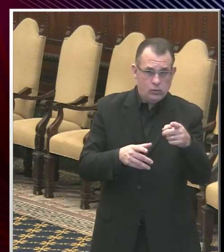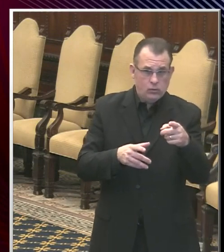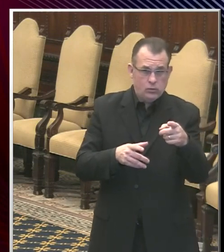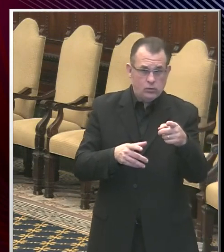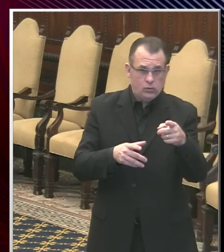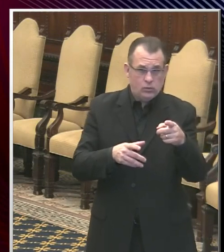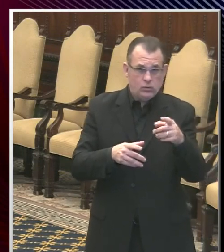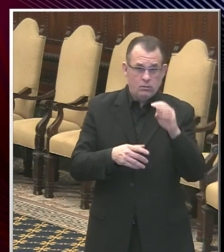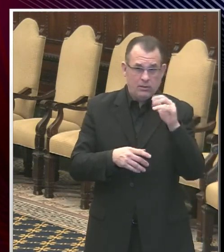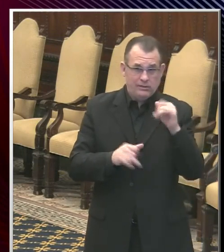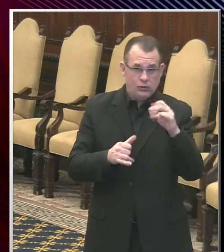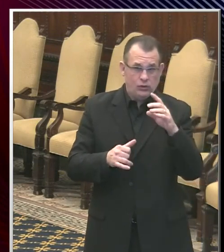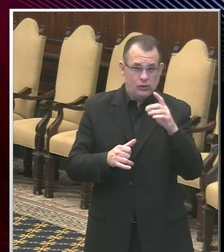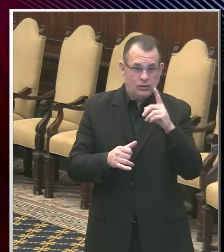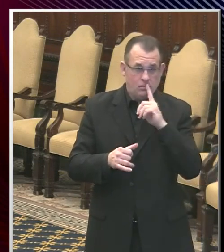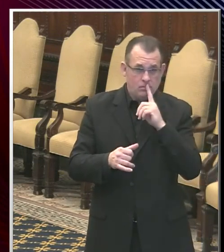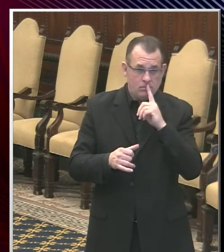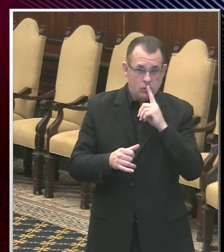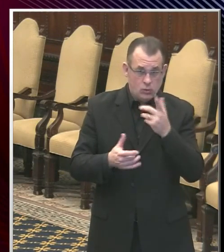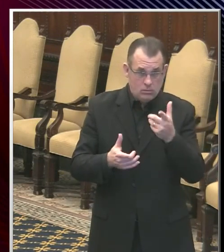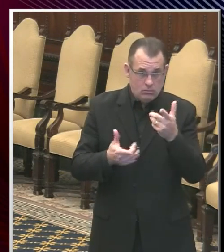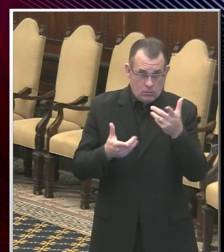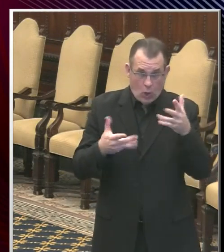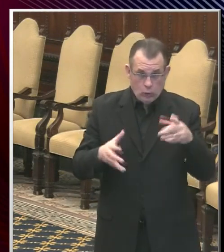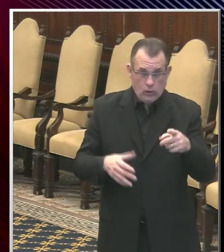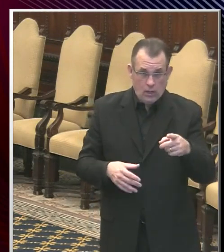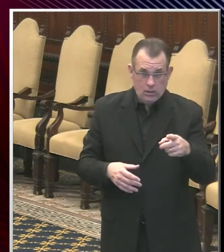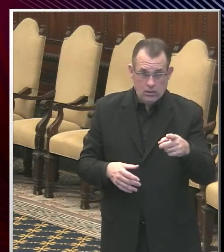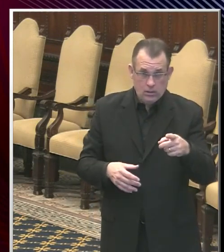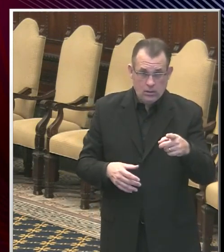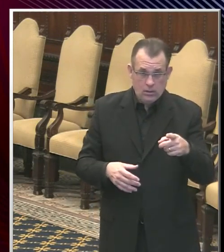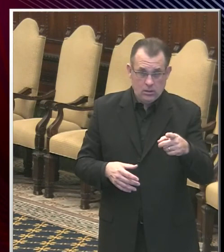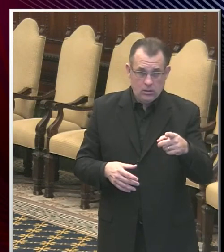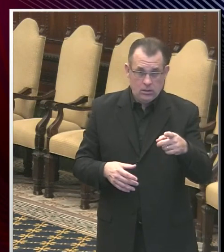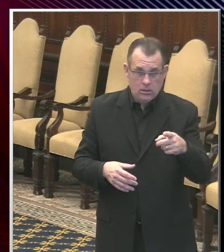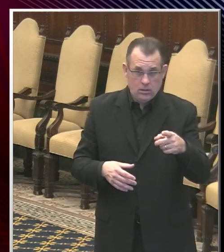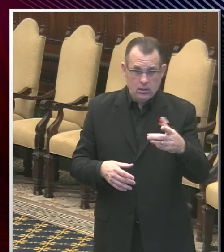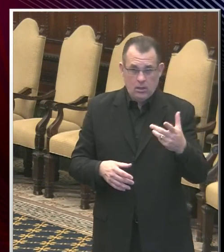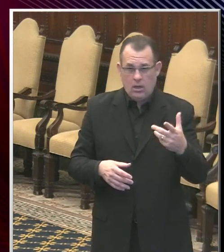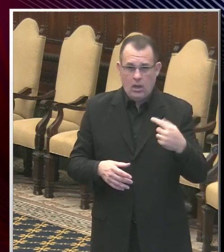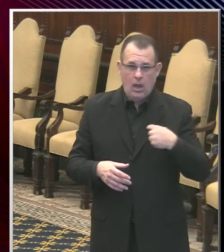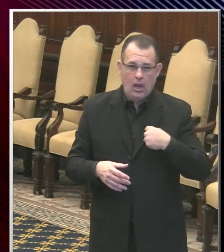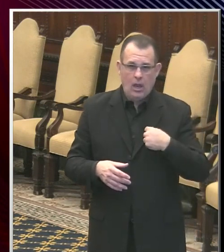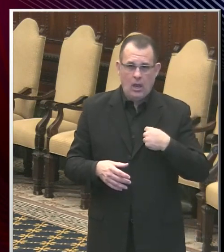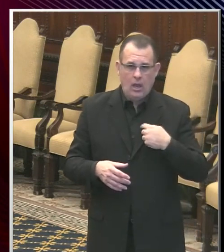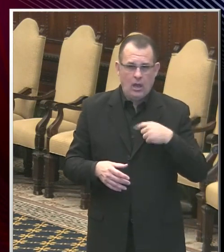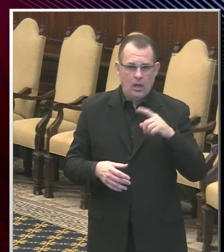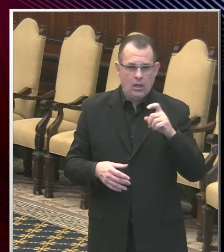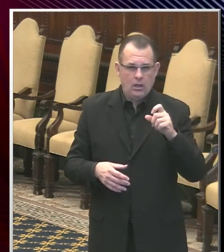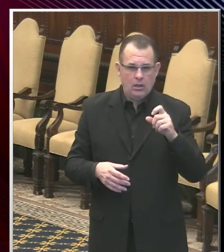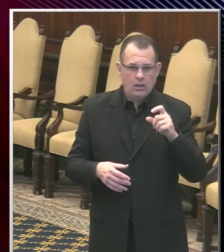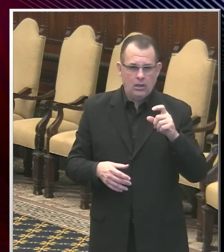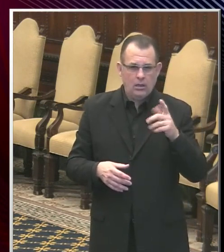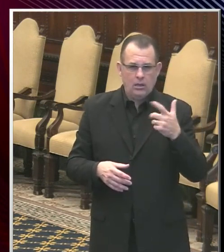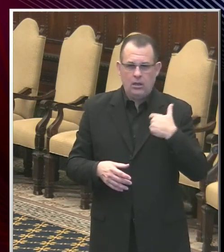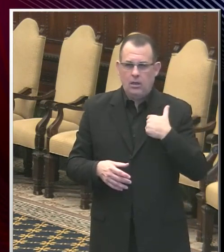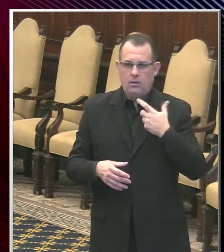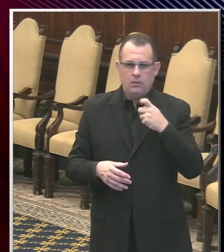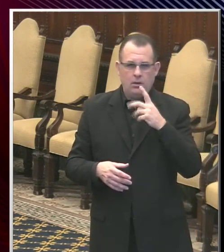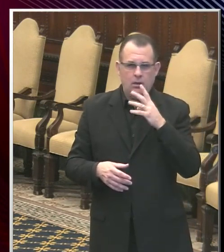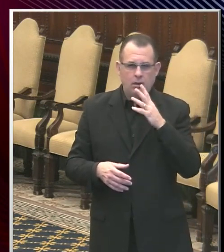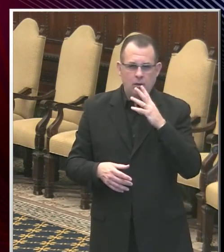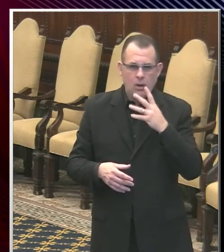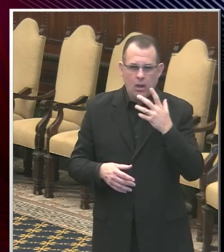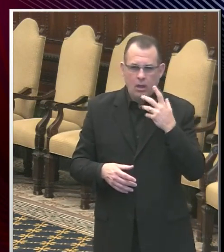Martin, you're still muted. There you go. Okay. Are you set? Yeah. The question I was going to specifically what I was talking about was pools. So with the